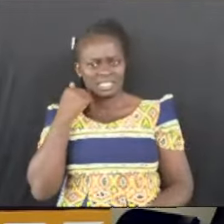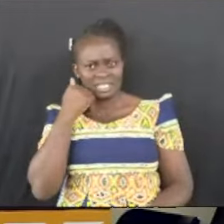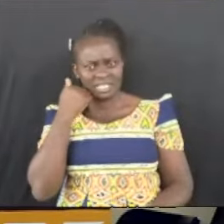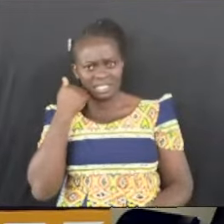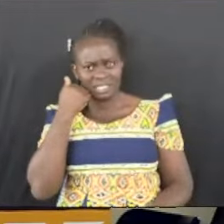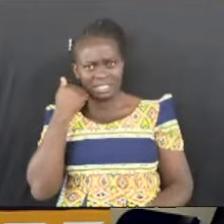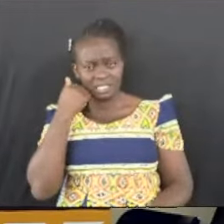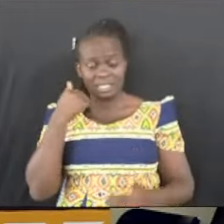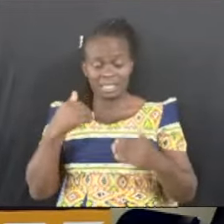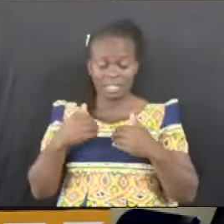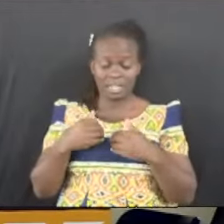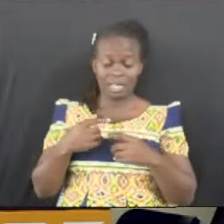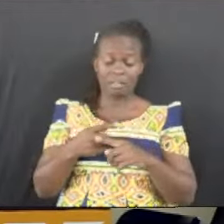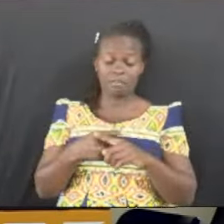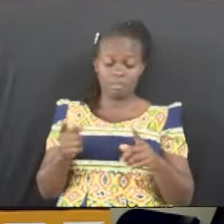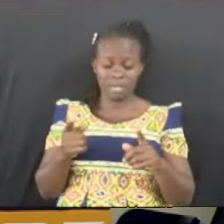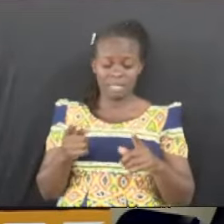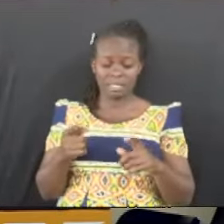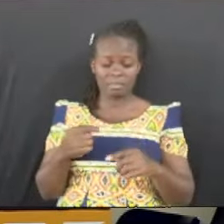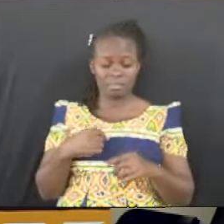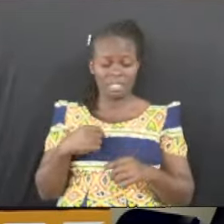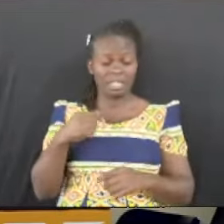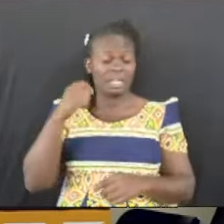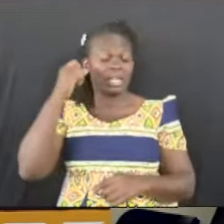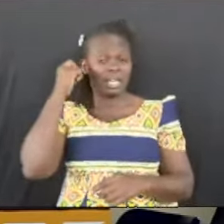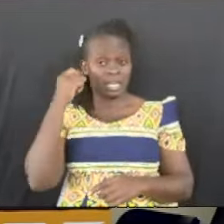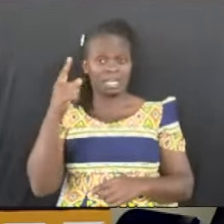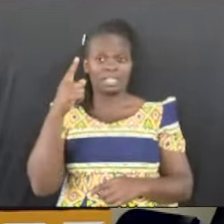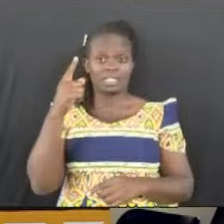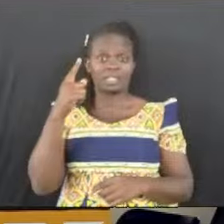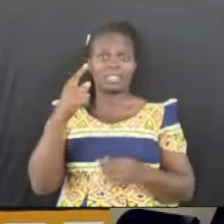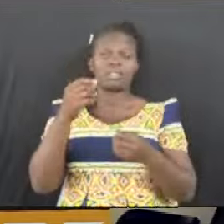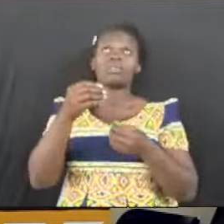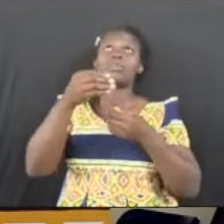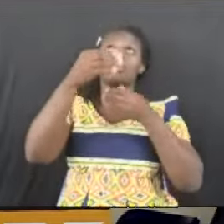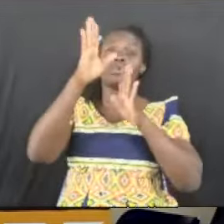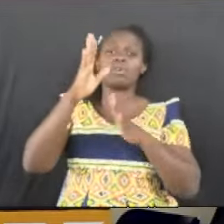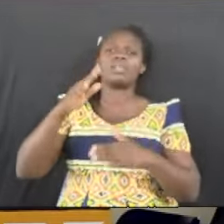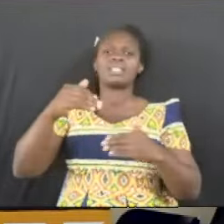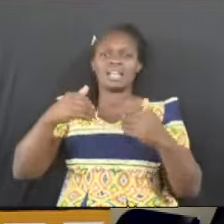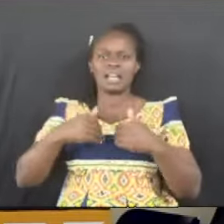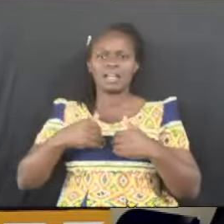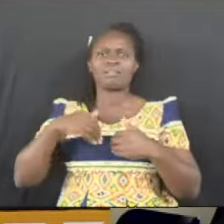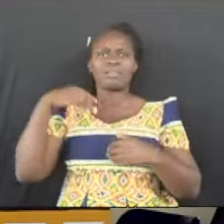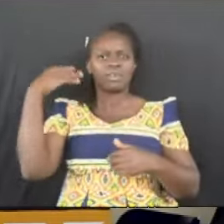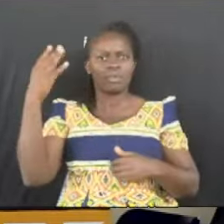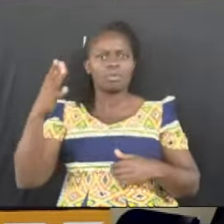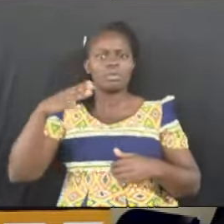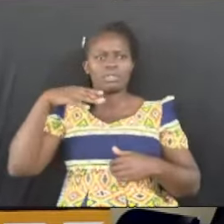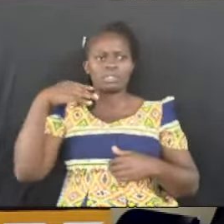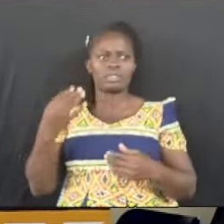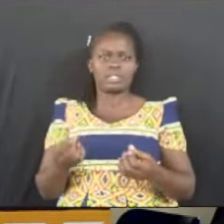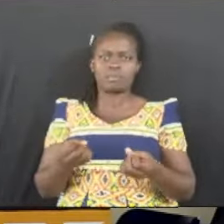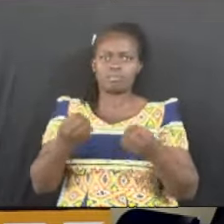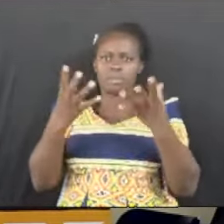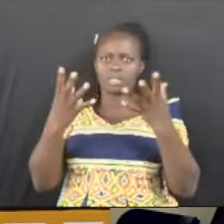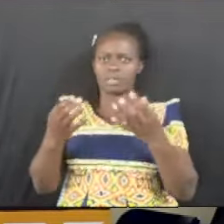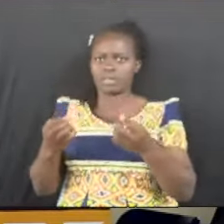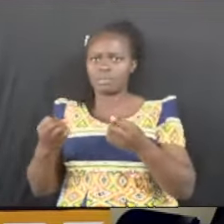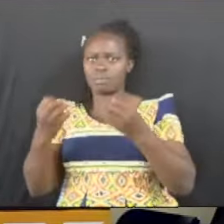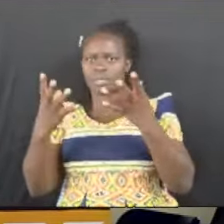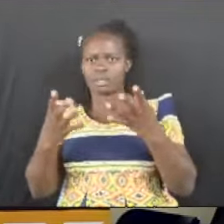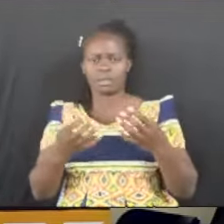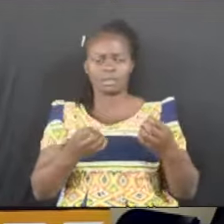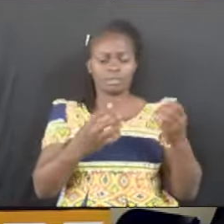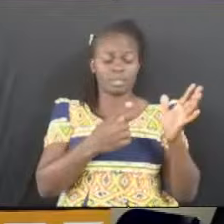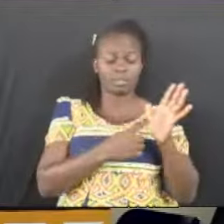goodness, God is performing daily miracles so that we may, you know.